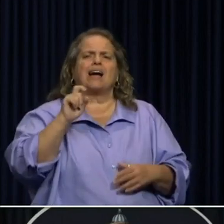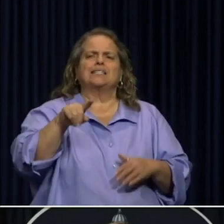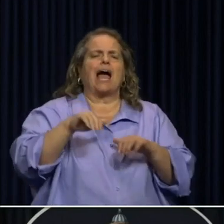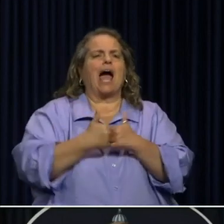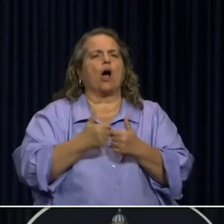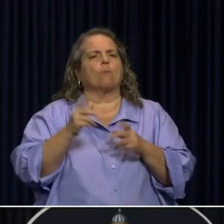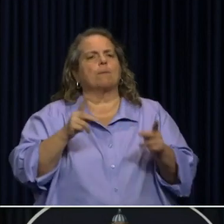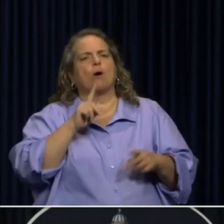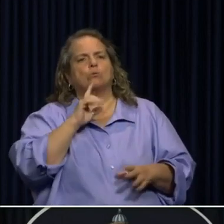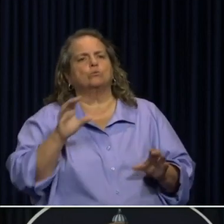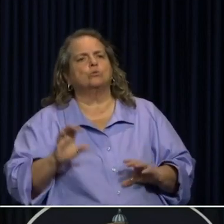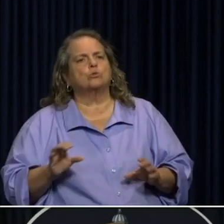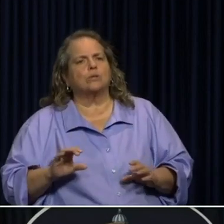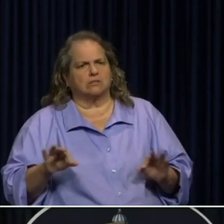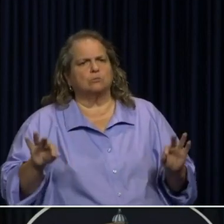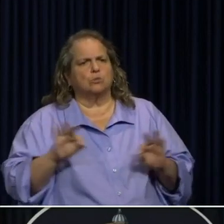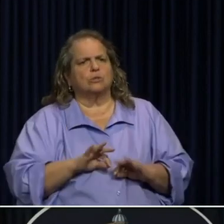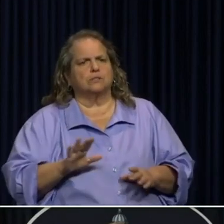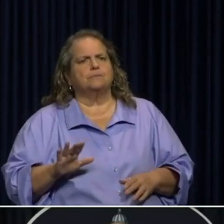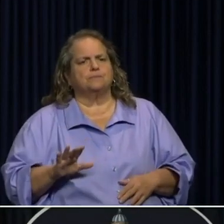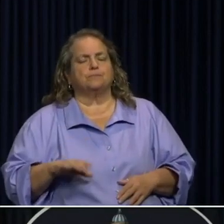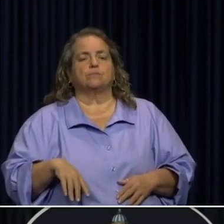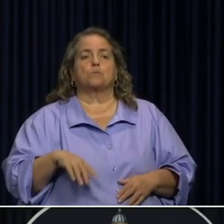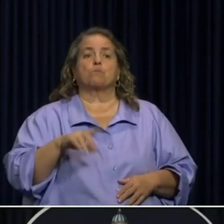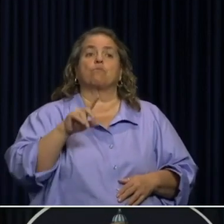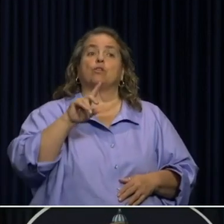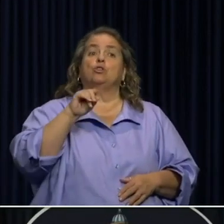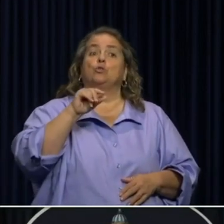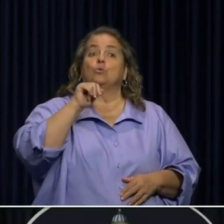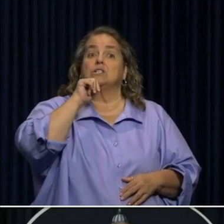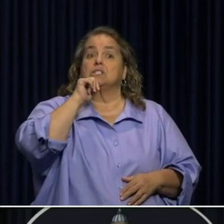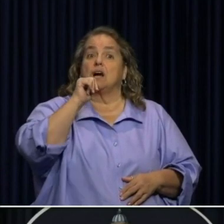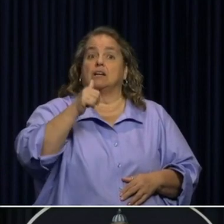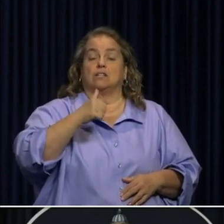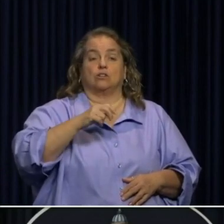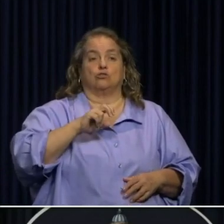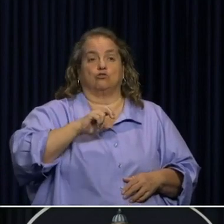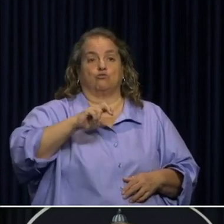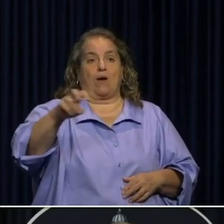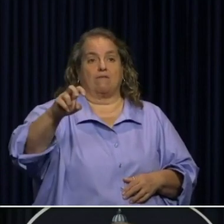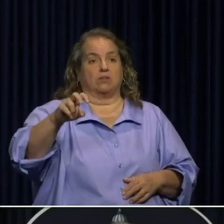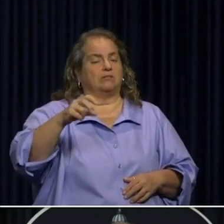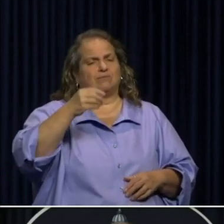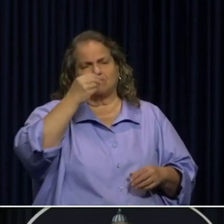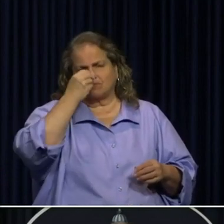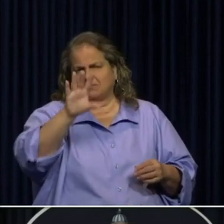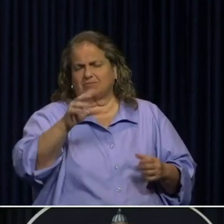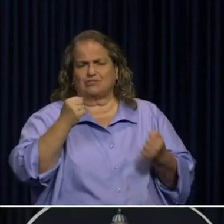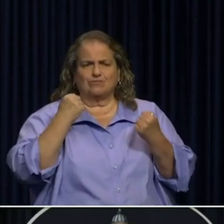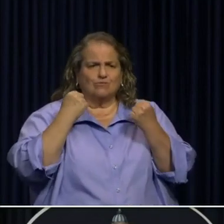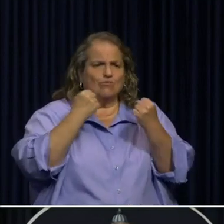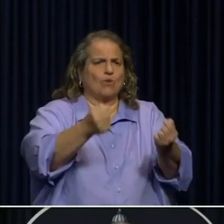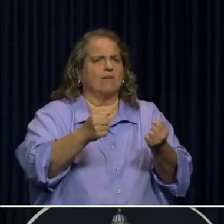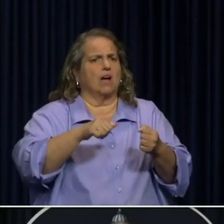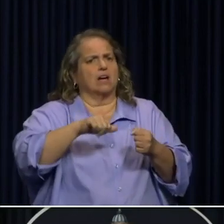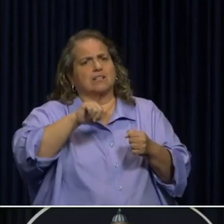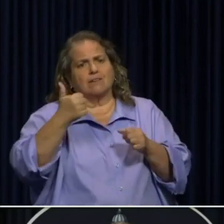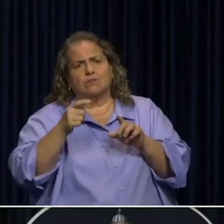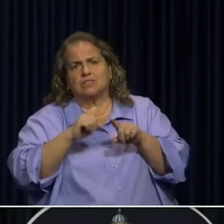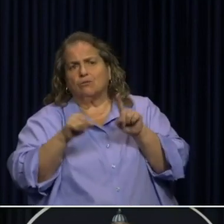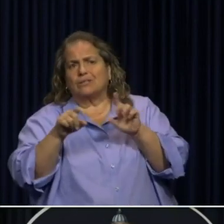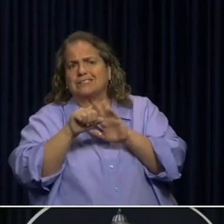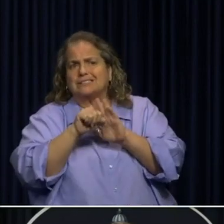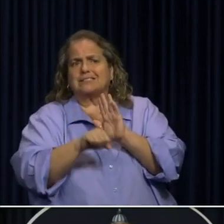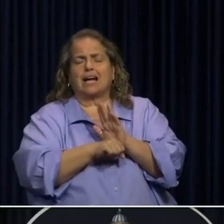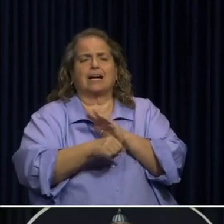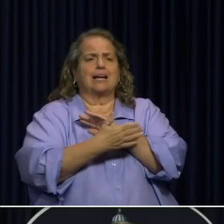not travel. I know we've talked a lot about going to other states. Don't travel anywhere that you don't have to for any one of those very